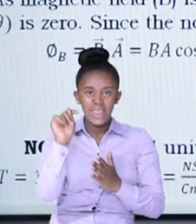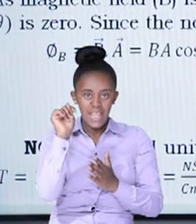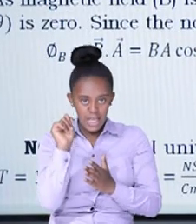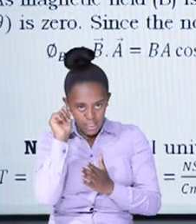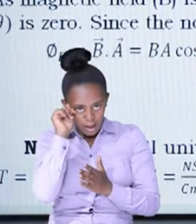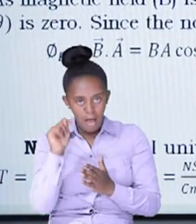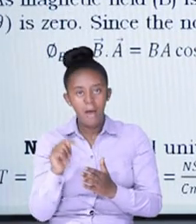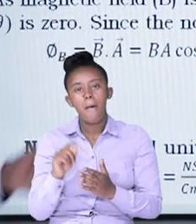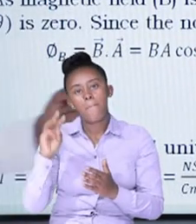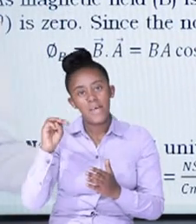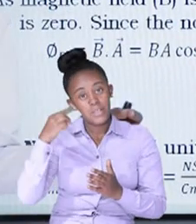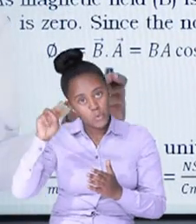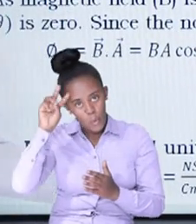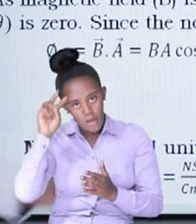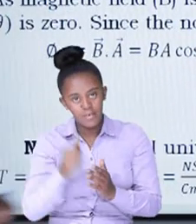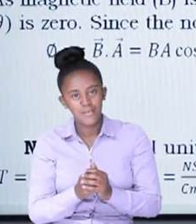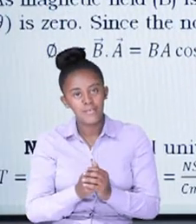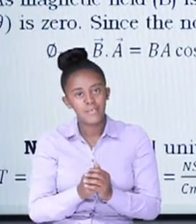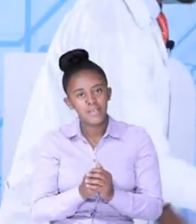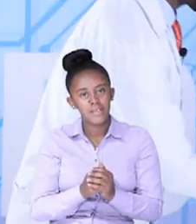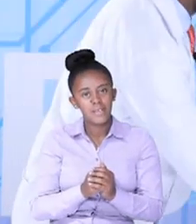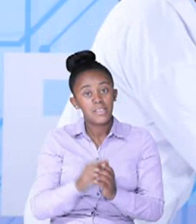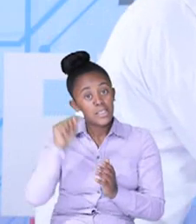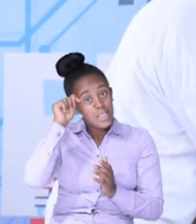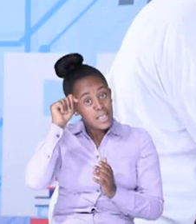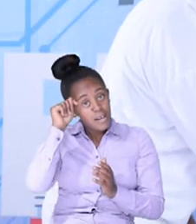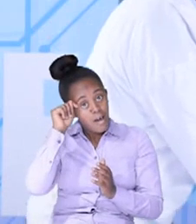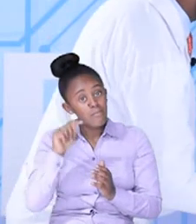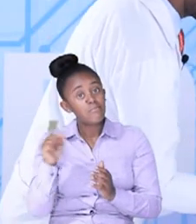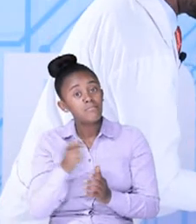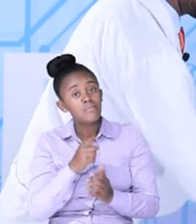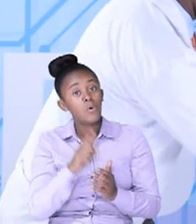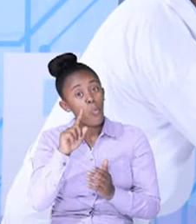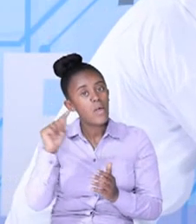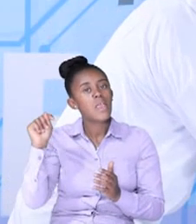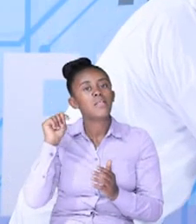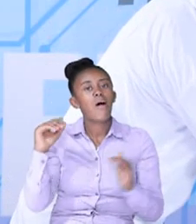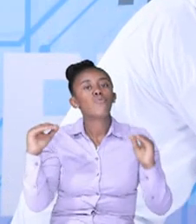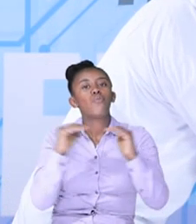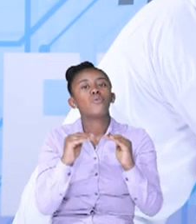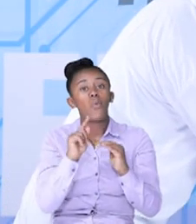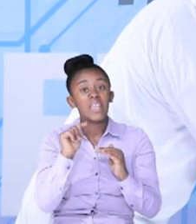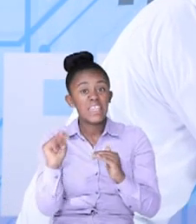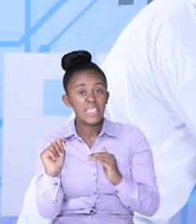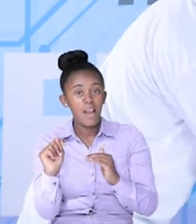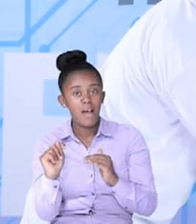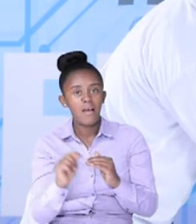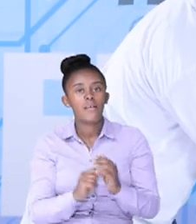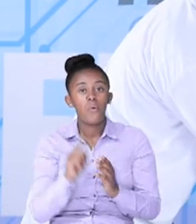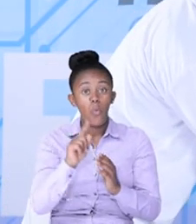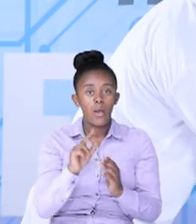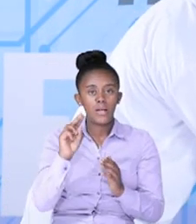square. Previously, we have defined Tesla to be 1 Tesla is equals to 1 Newton second